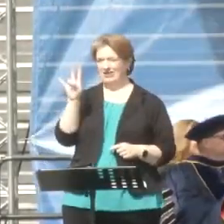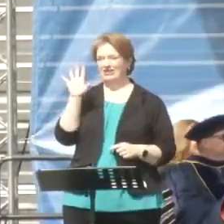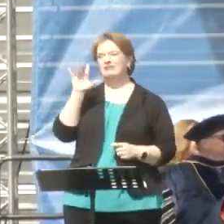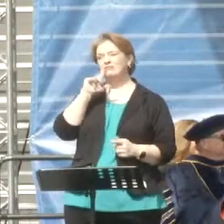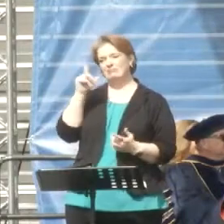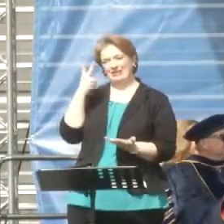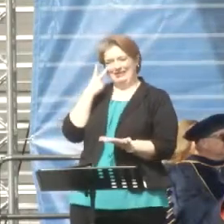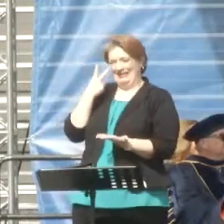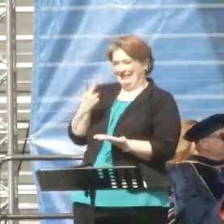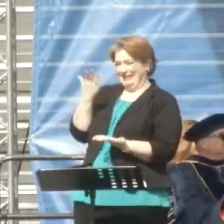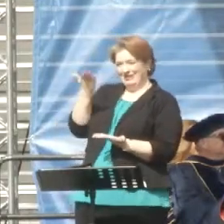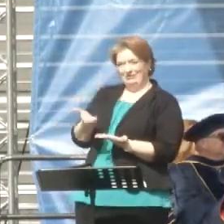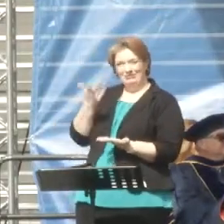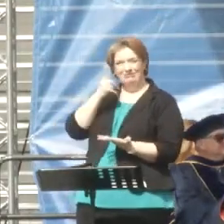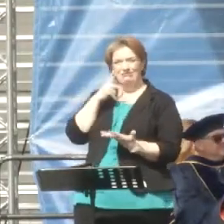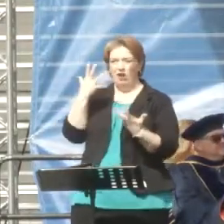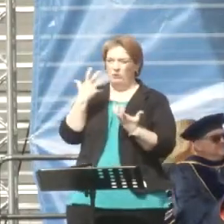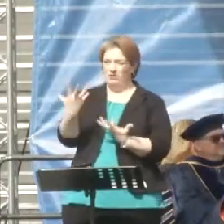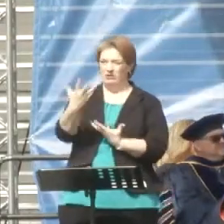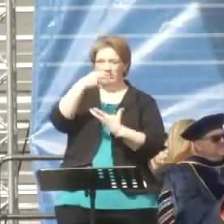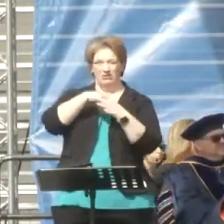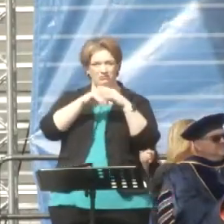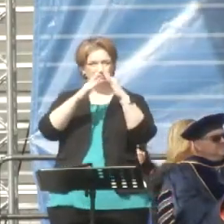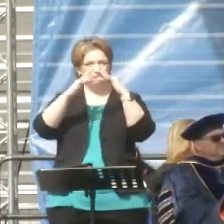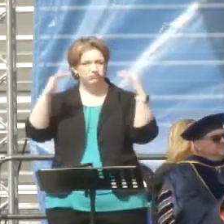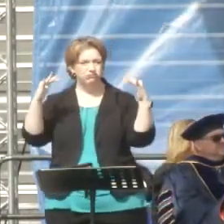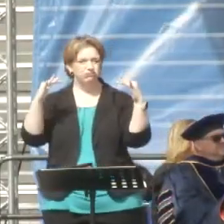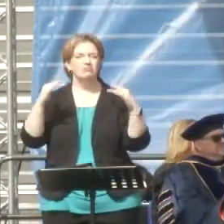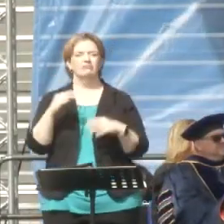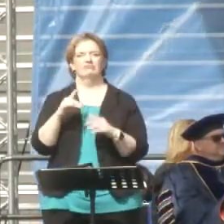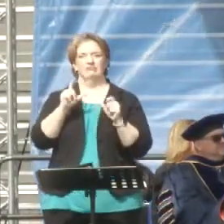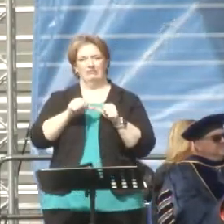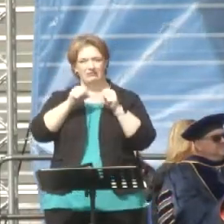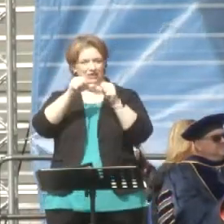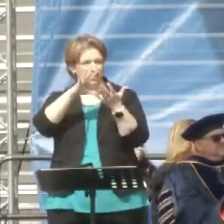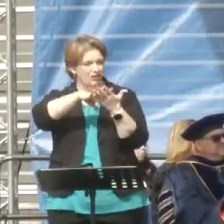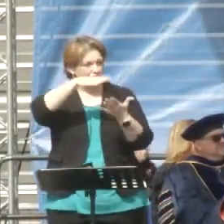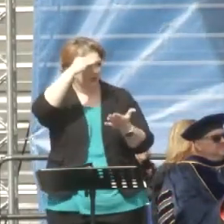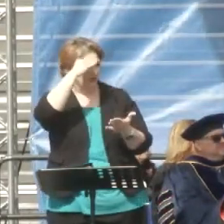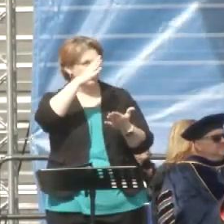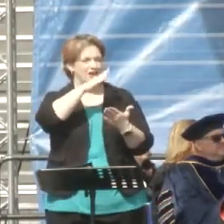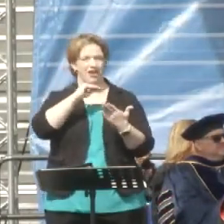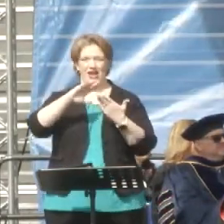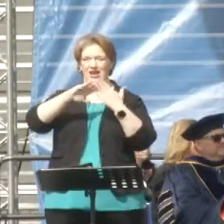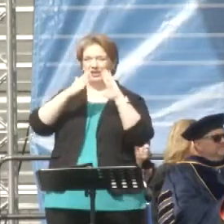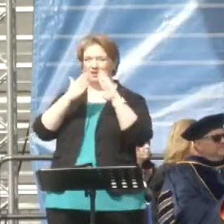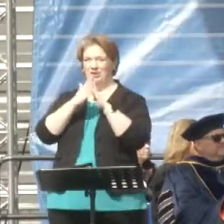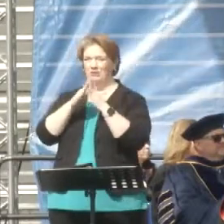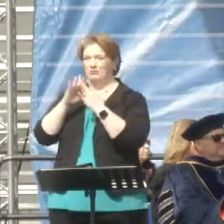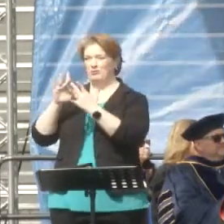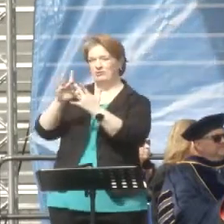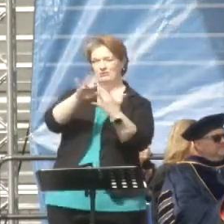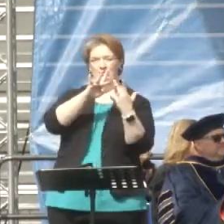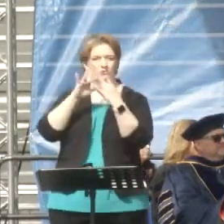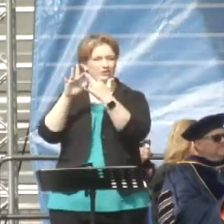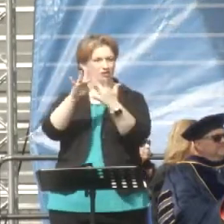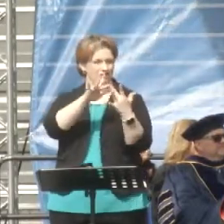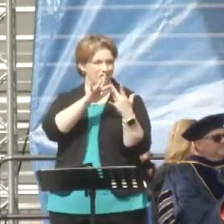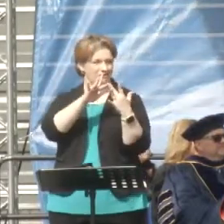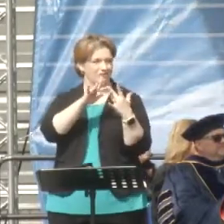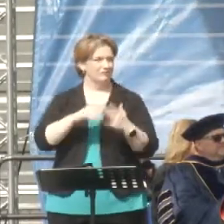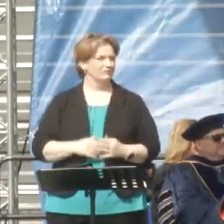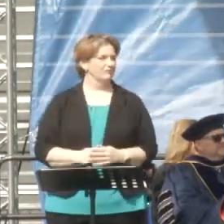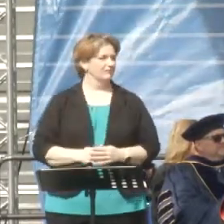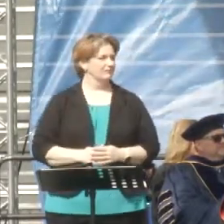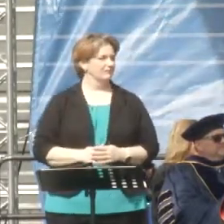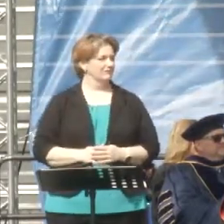passion for inclusive culture, continuous learning, and community outreach. He is leading